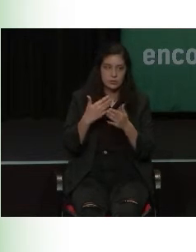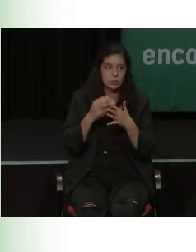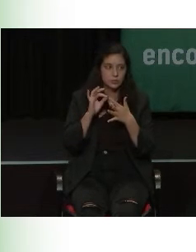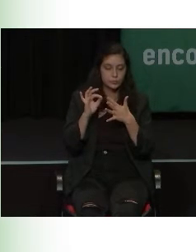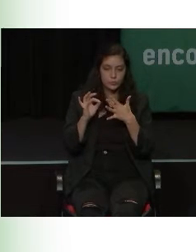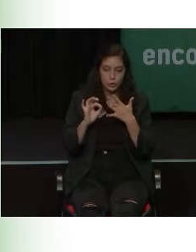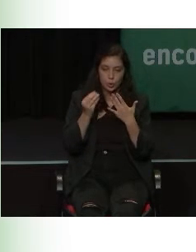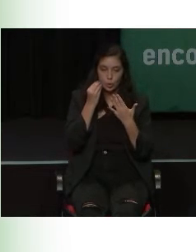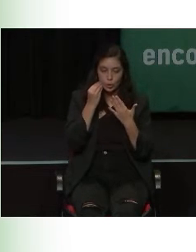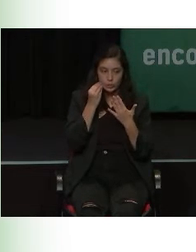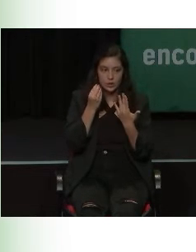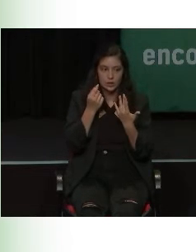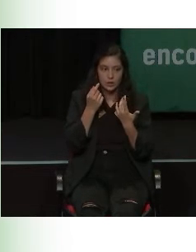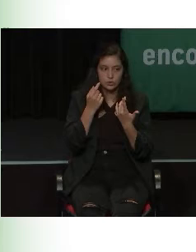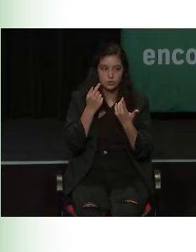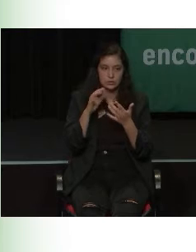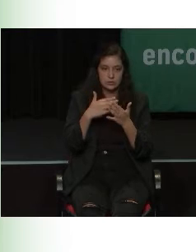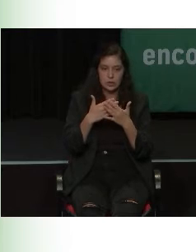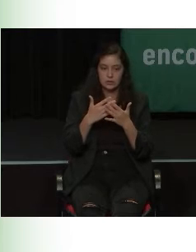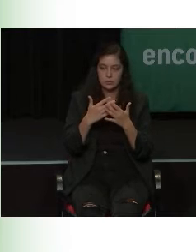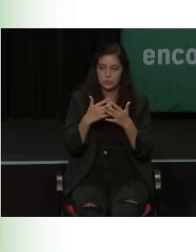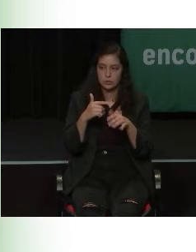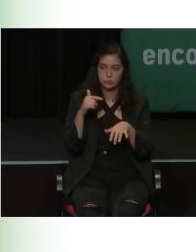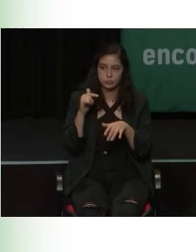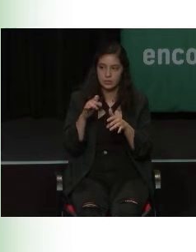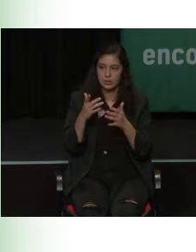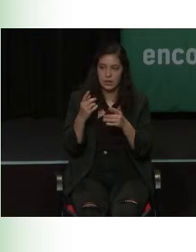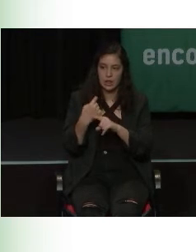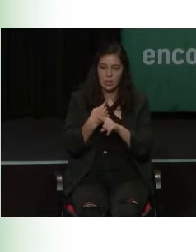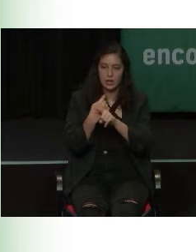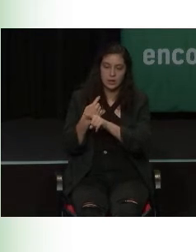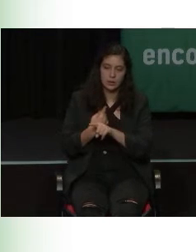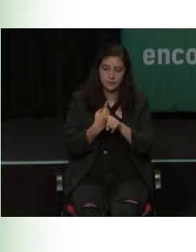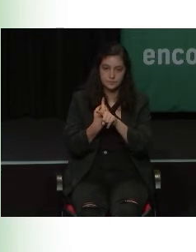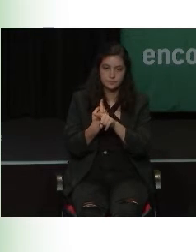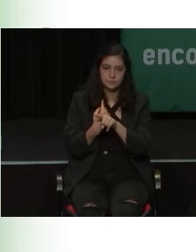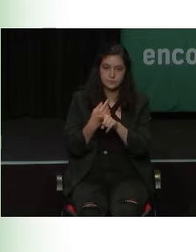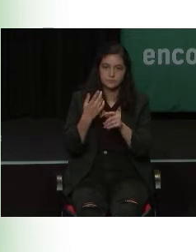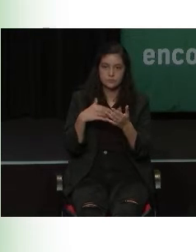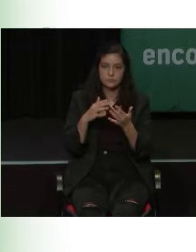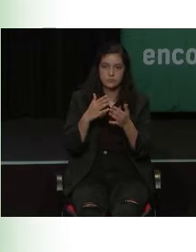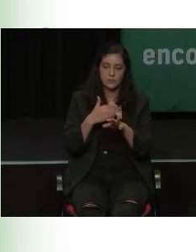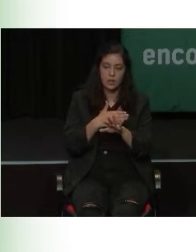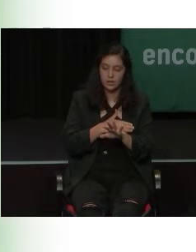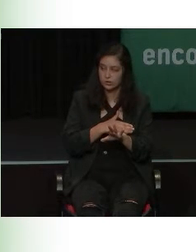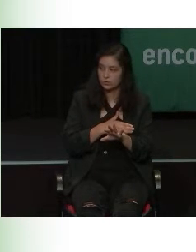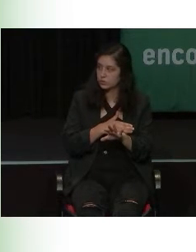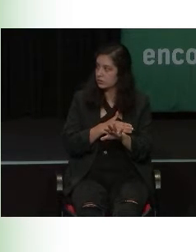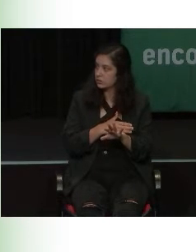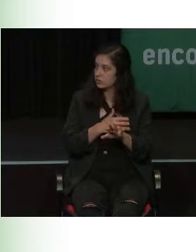defined out of testing 1,000 samples, sera samples, pre-pandemic,